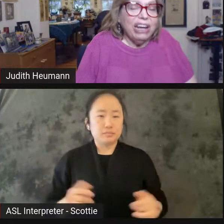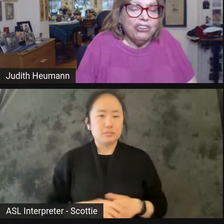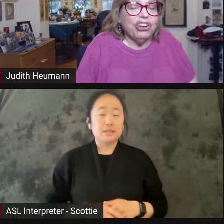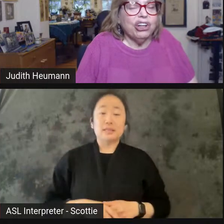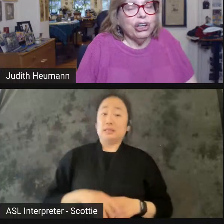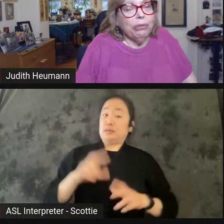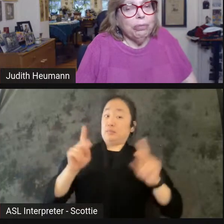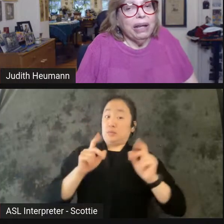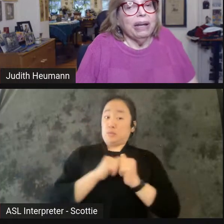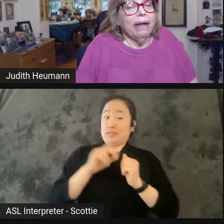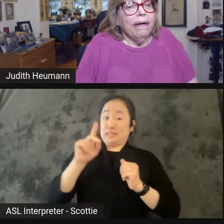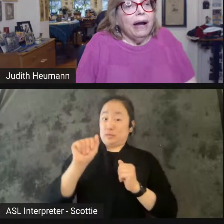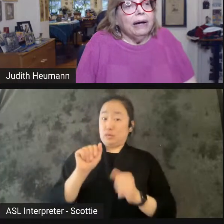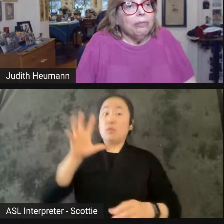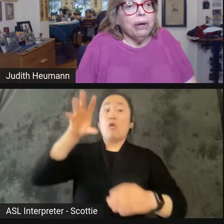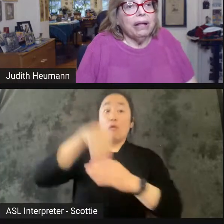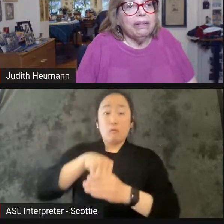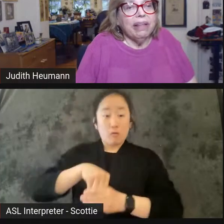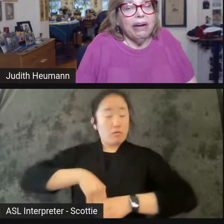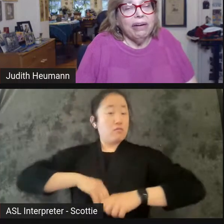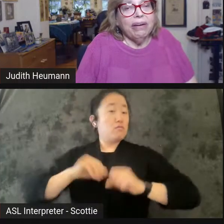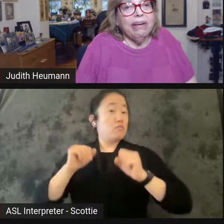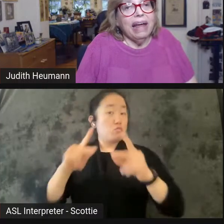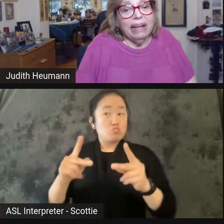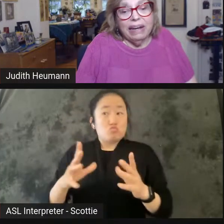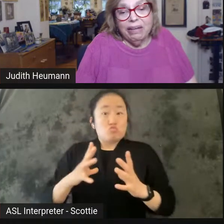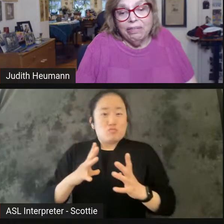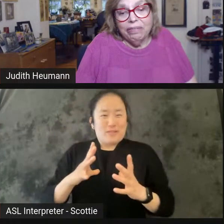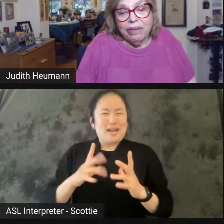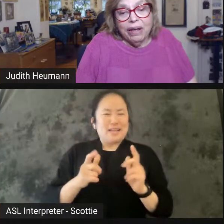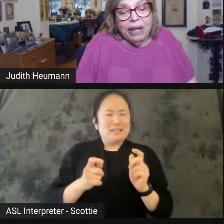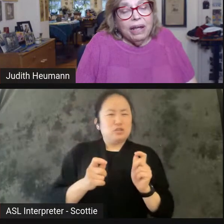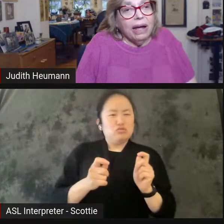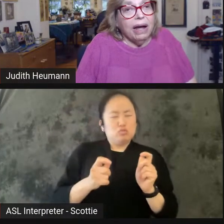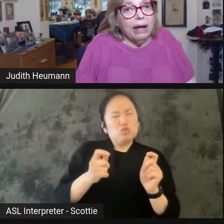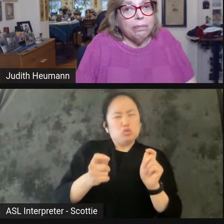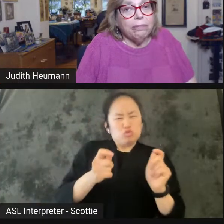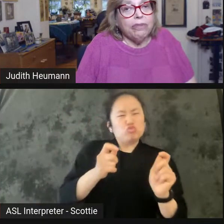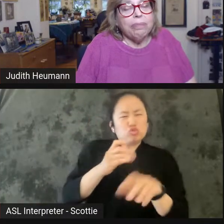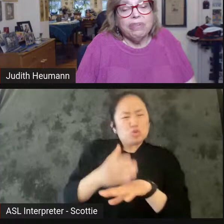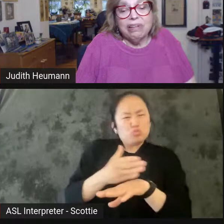it's changing a little bit, but their negative